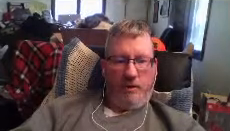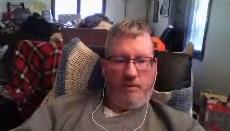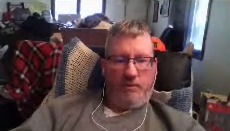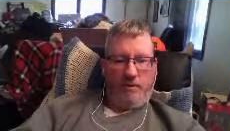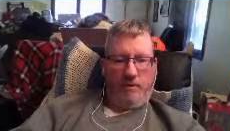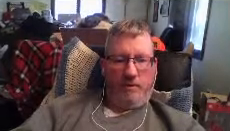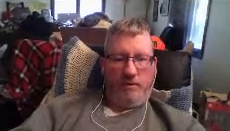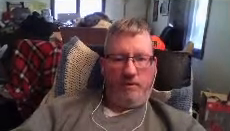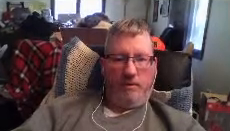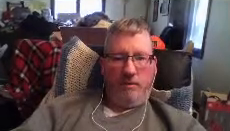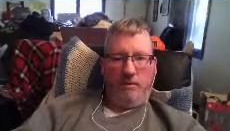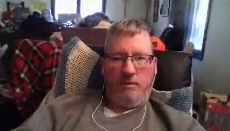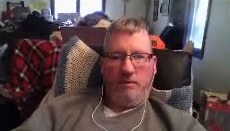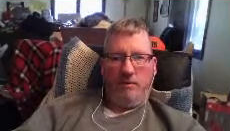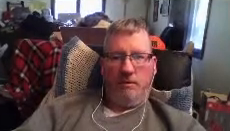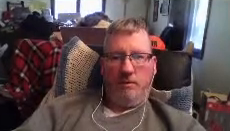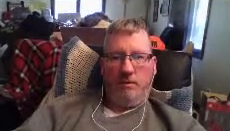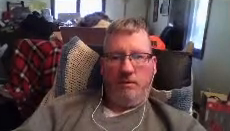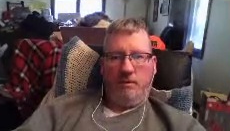when it comes.